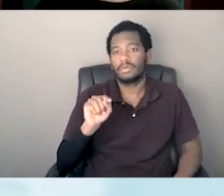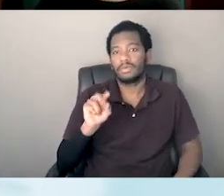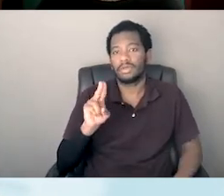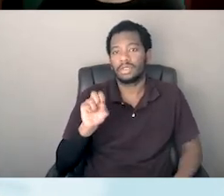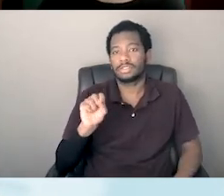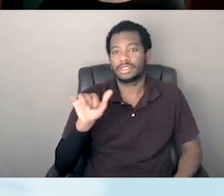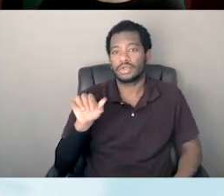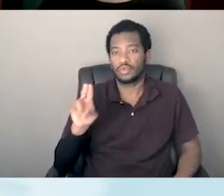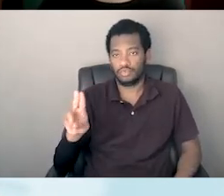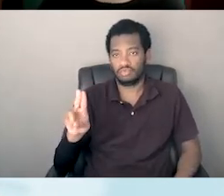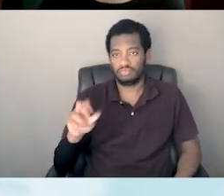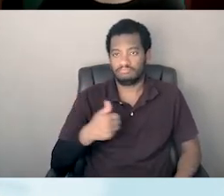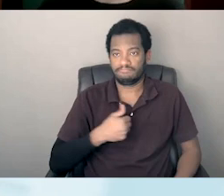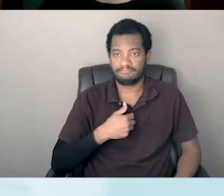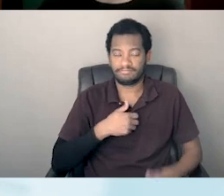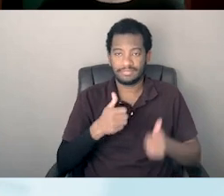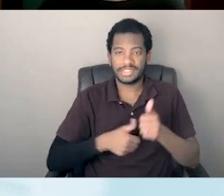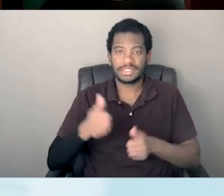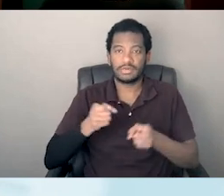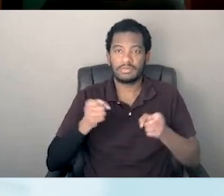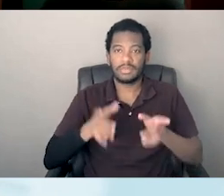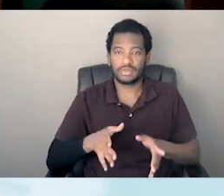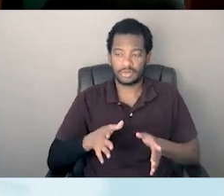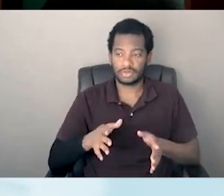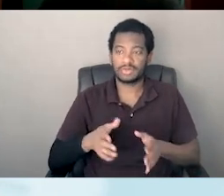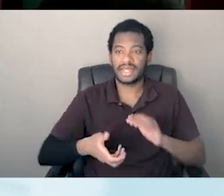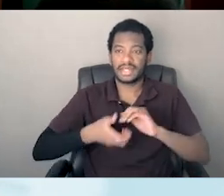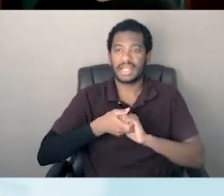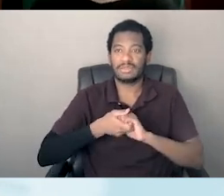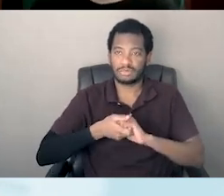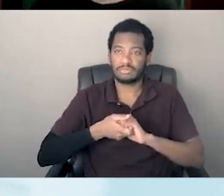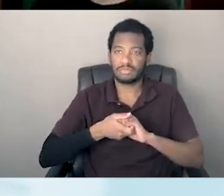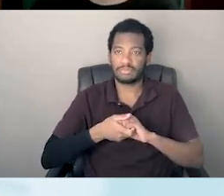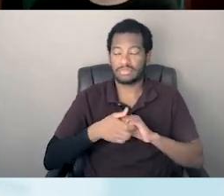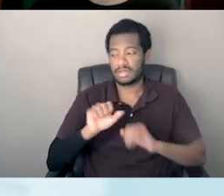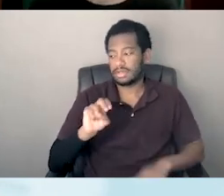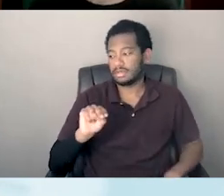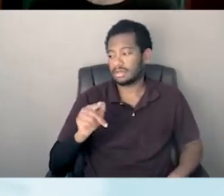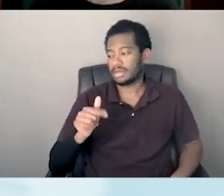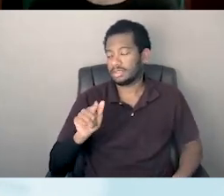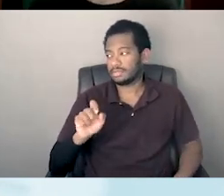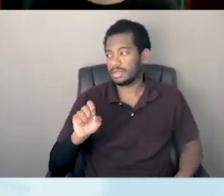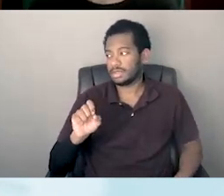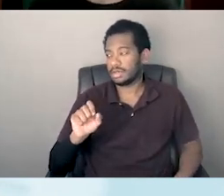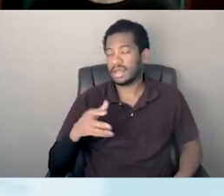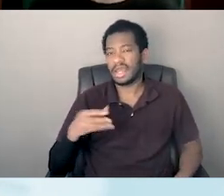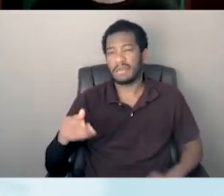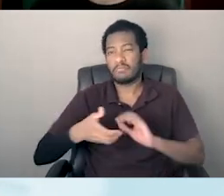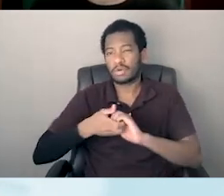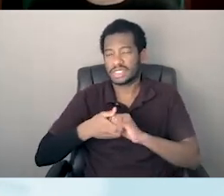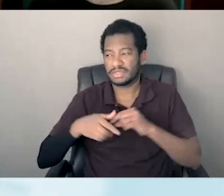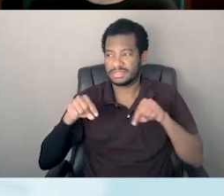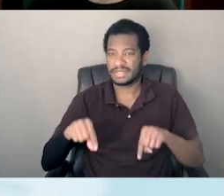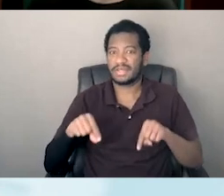and I am a Senior Manager of Engagement and Partnerships here at the Full Frame Initiative. Thanks for joining